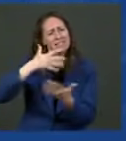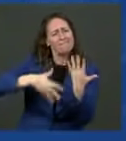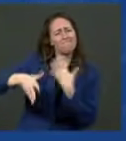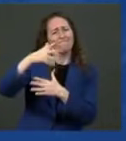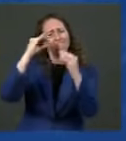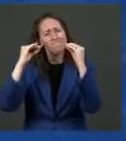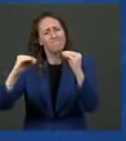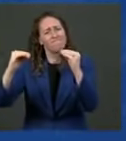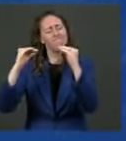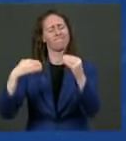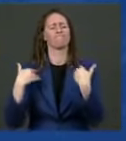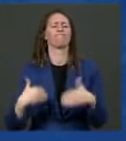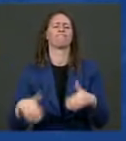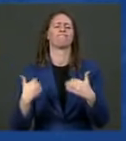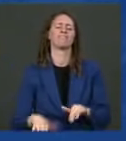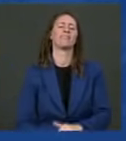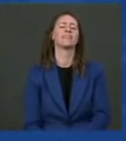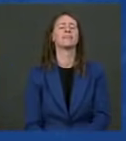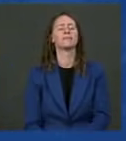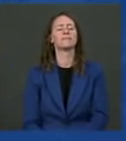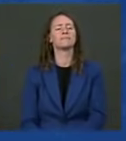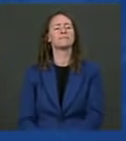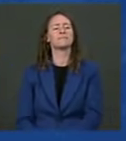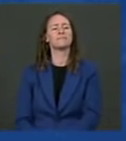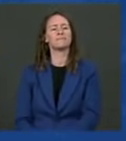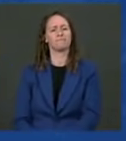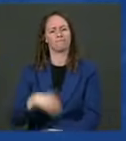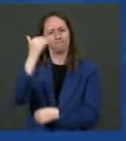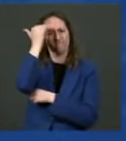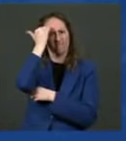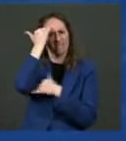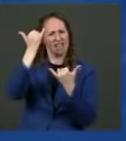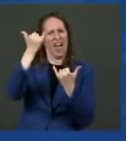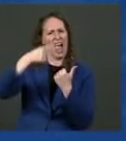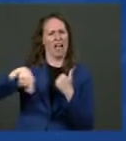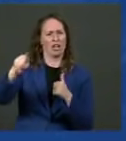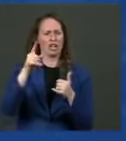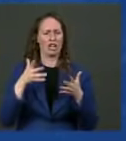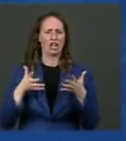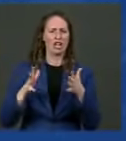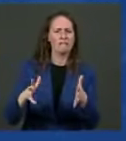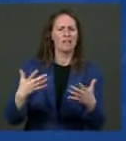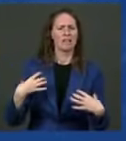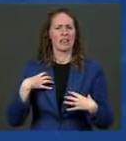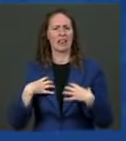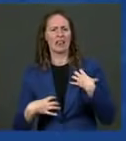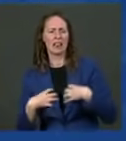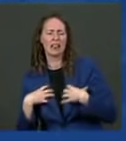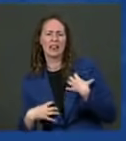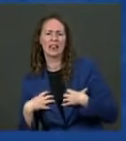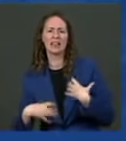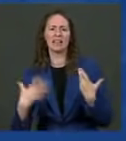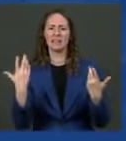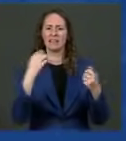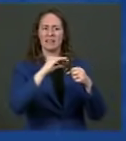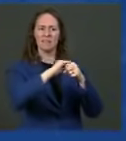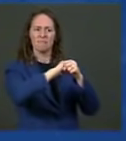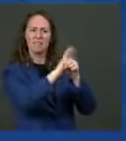to mix anticipation and nervousness. And the pandemic adds to that mix of emotions.